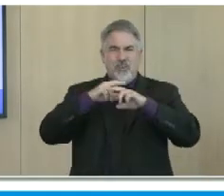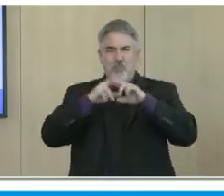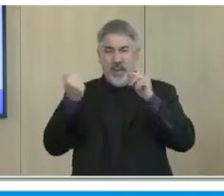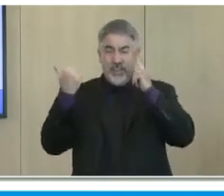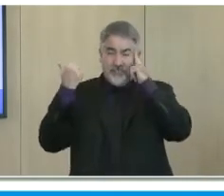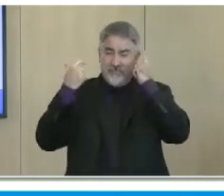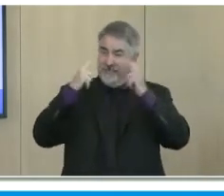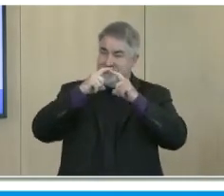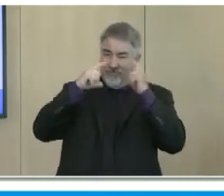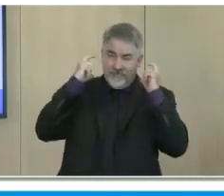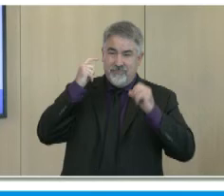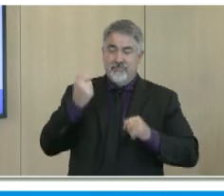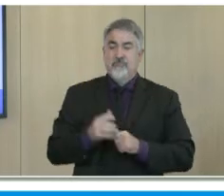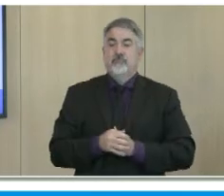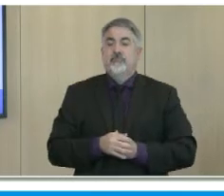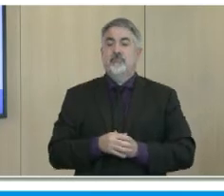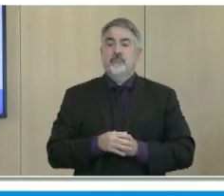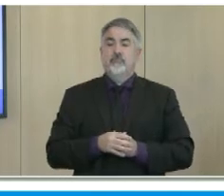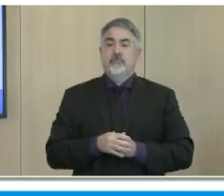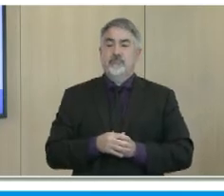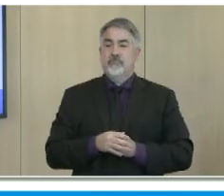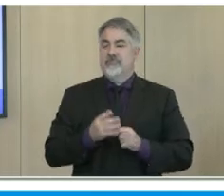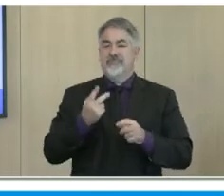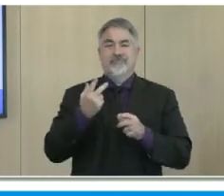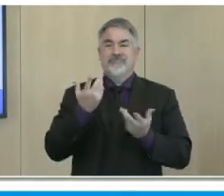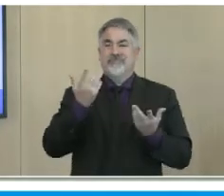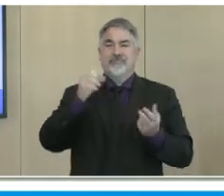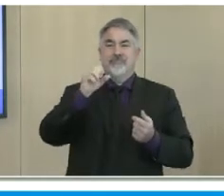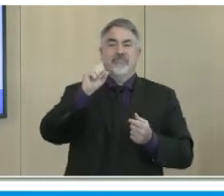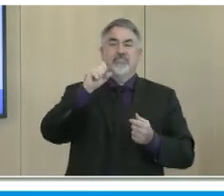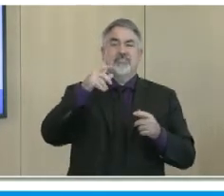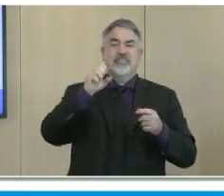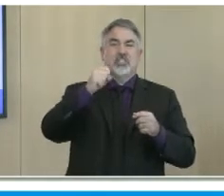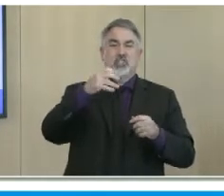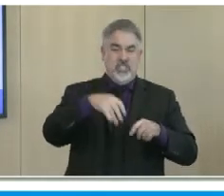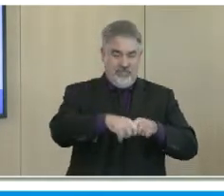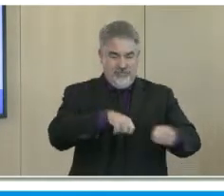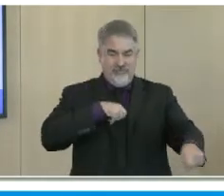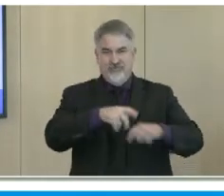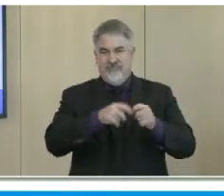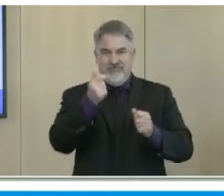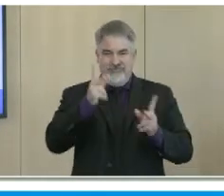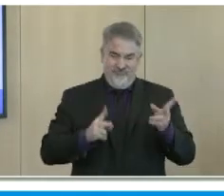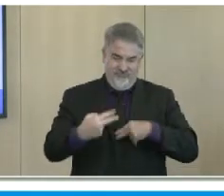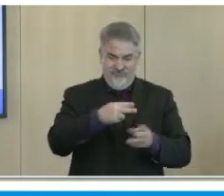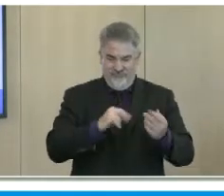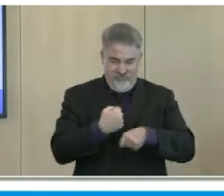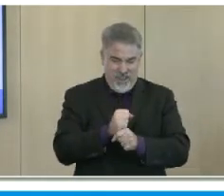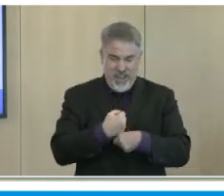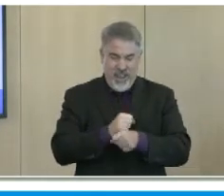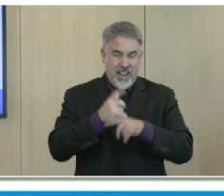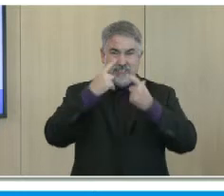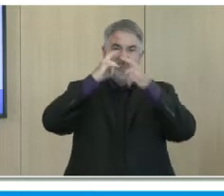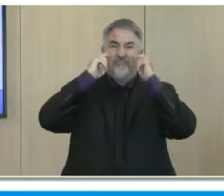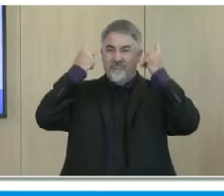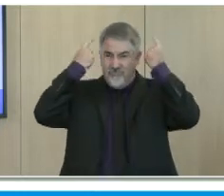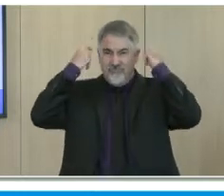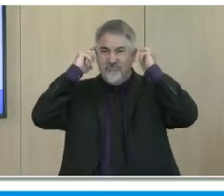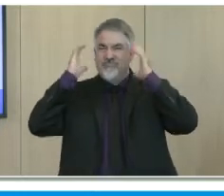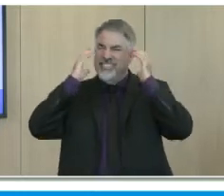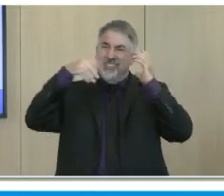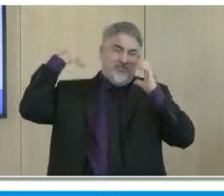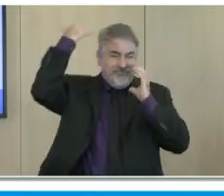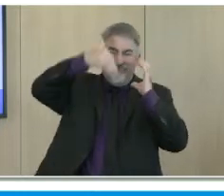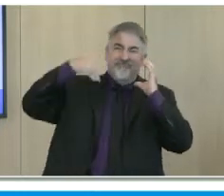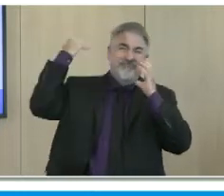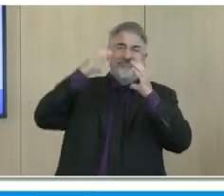a gaiter. It is something as simple as taking a sheet, tearing it in parts, and wrapping it around your head. And so a face covering is